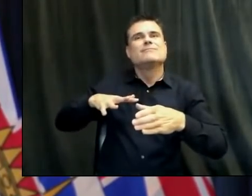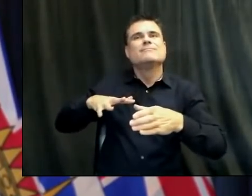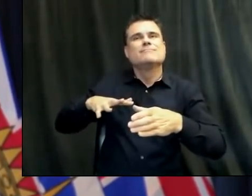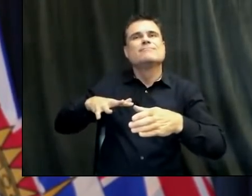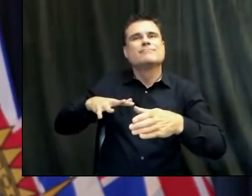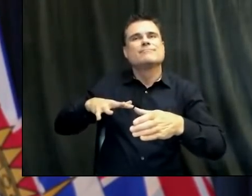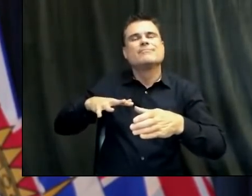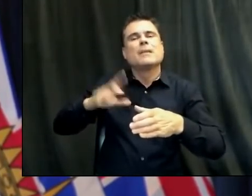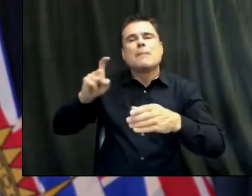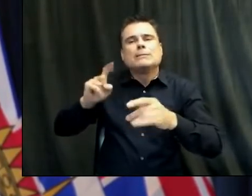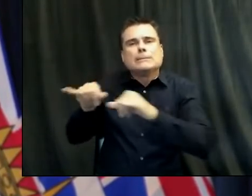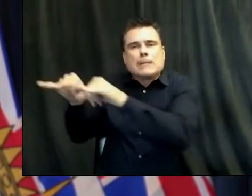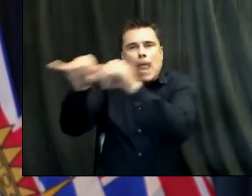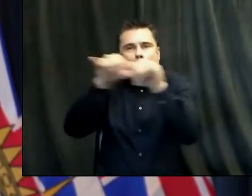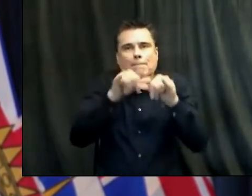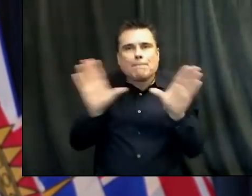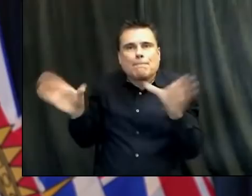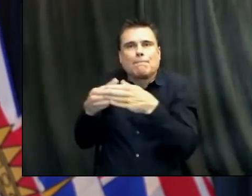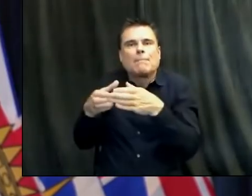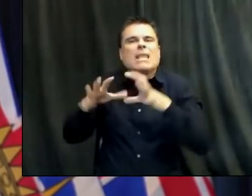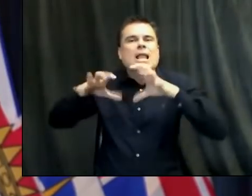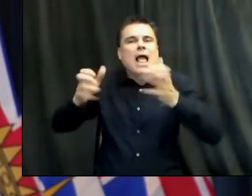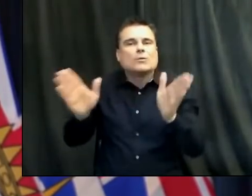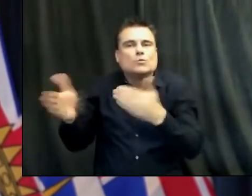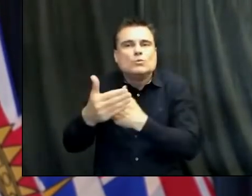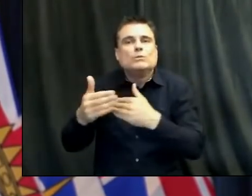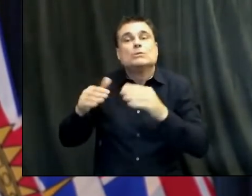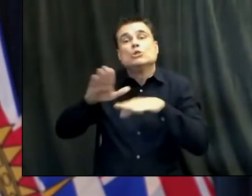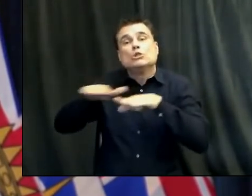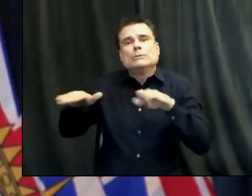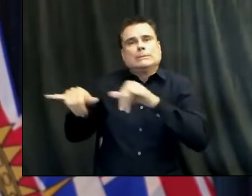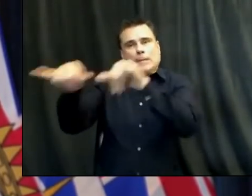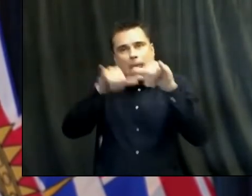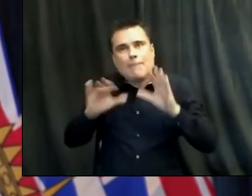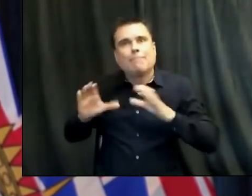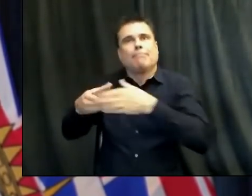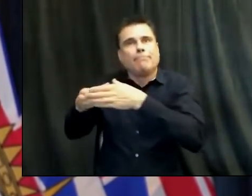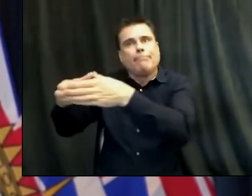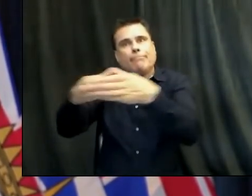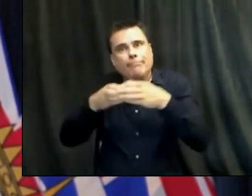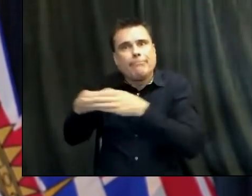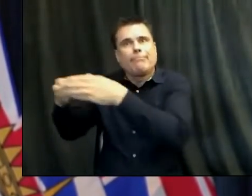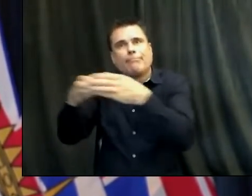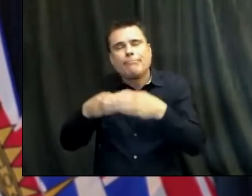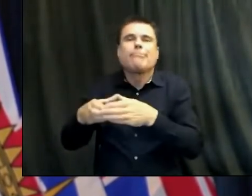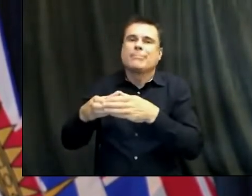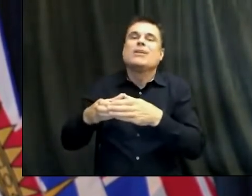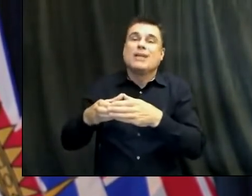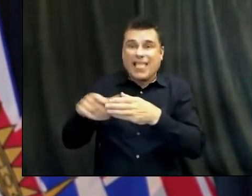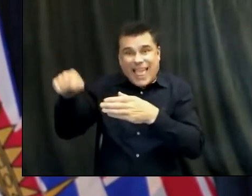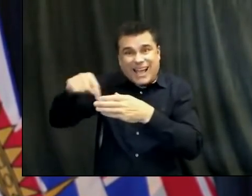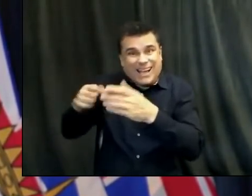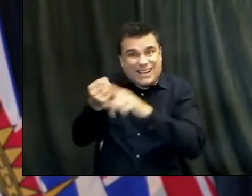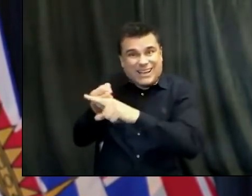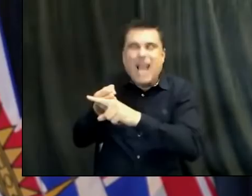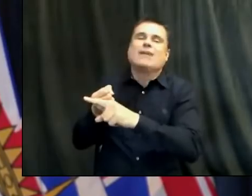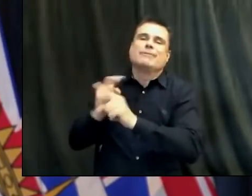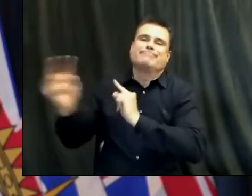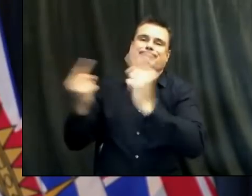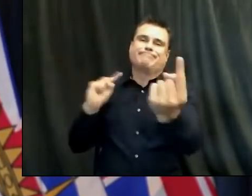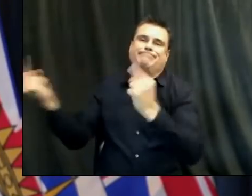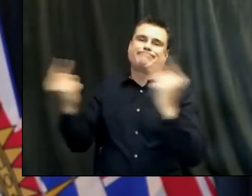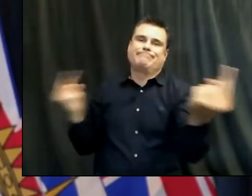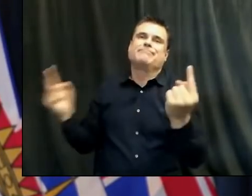those, but we have not seen a lot of transmission, particularly child-to-child transmission. We've seen, some